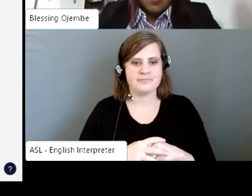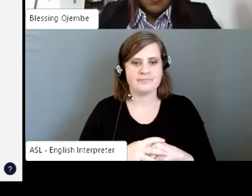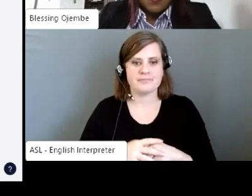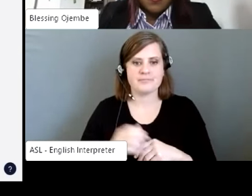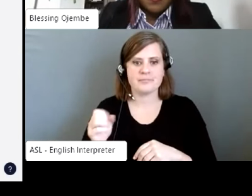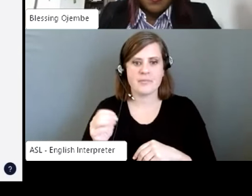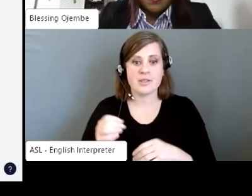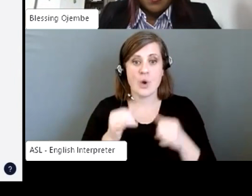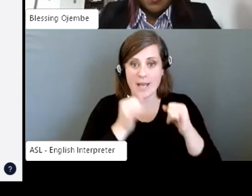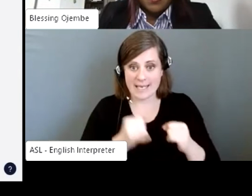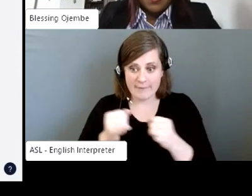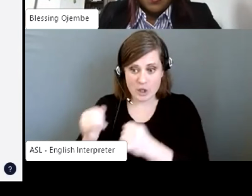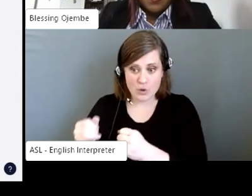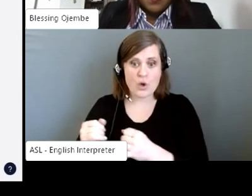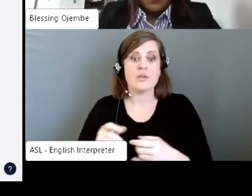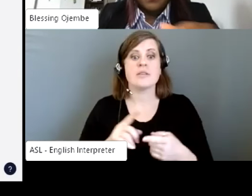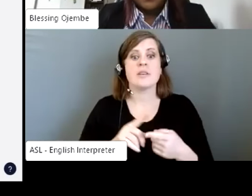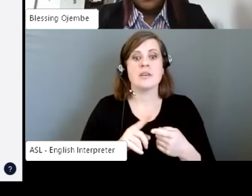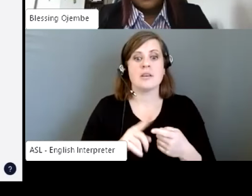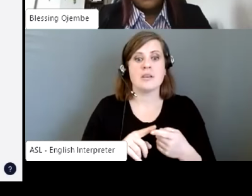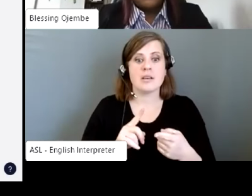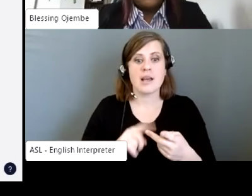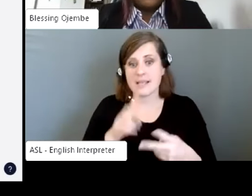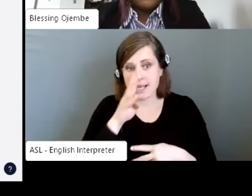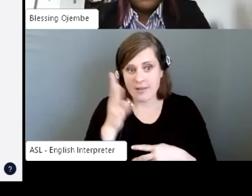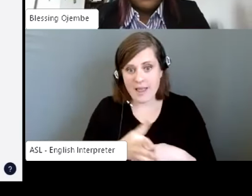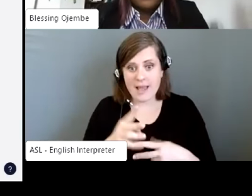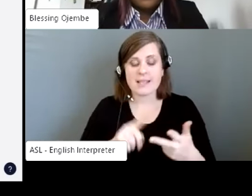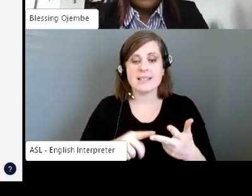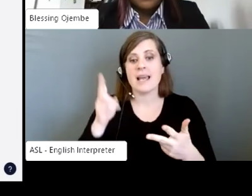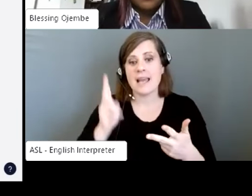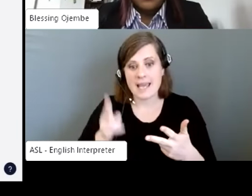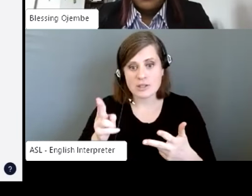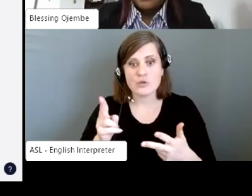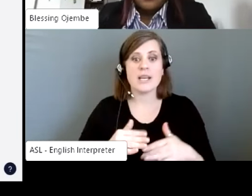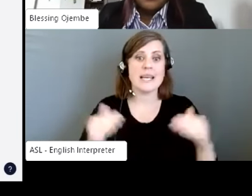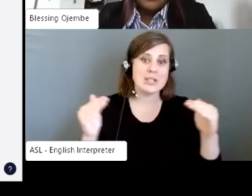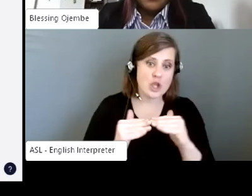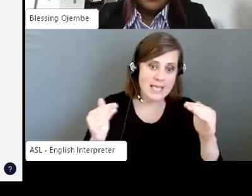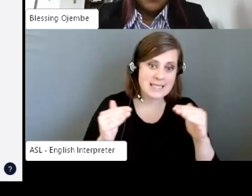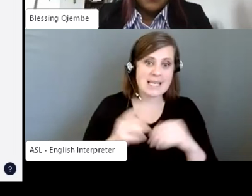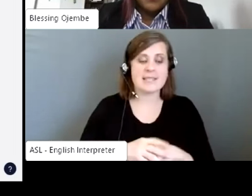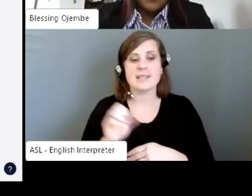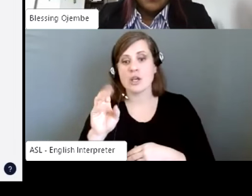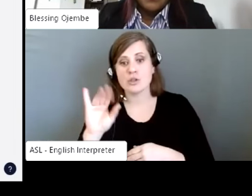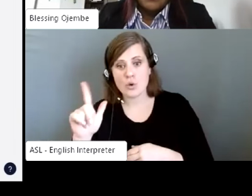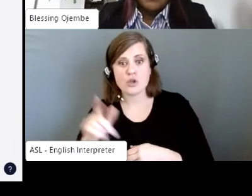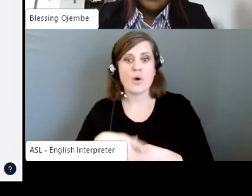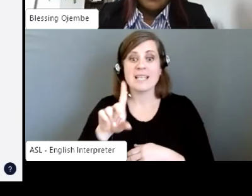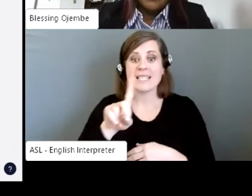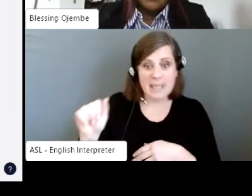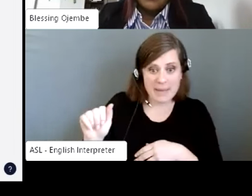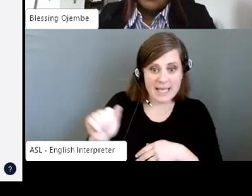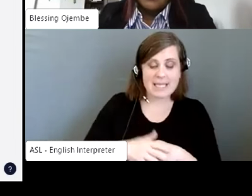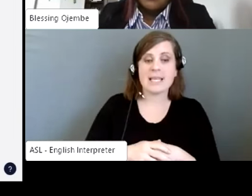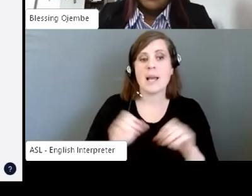So individuals, of course, the same thing, neglect, historical social justice, that sounds interesting, invisibility, and